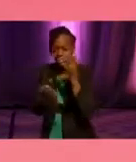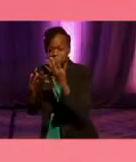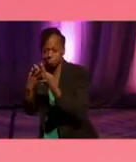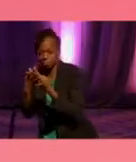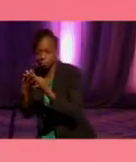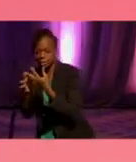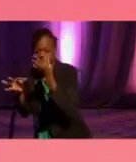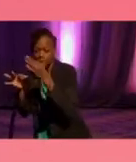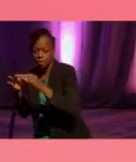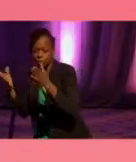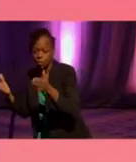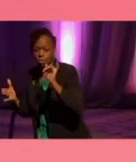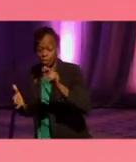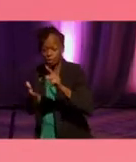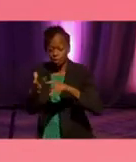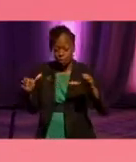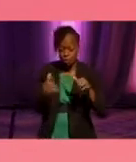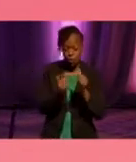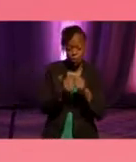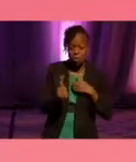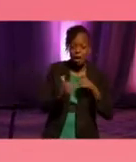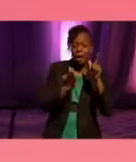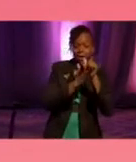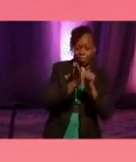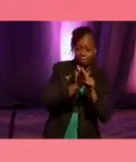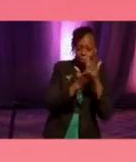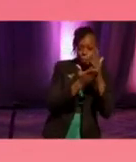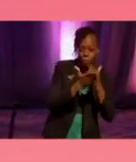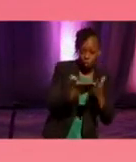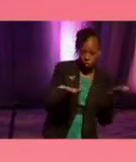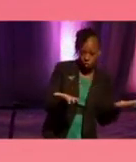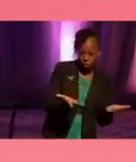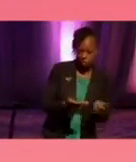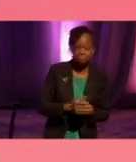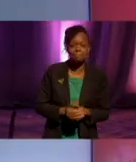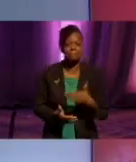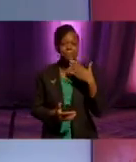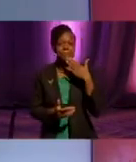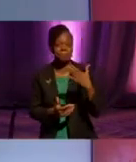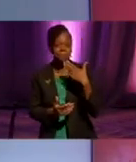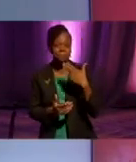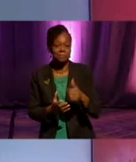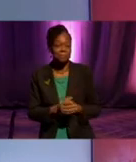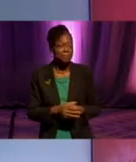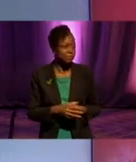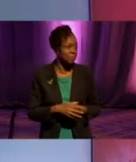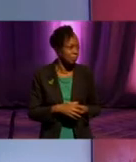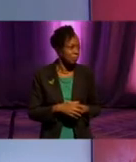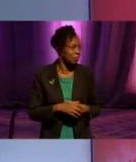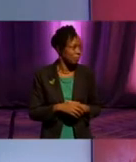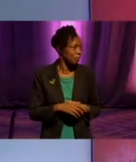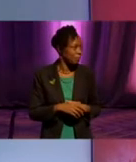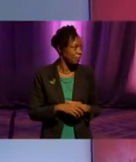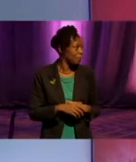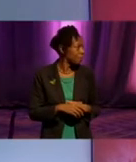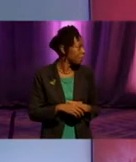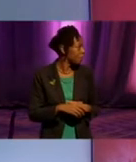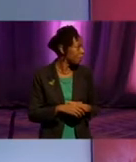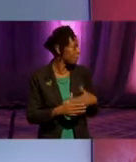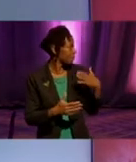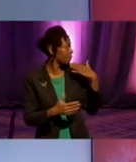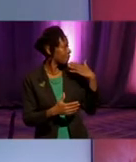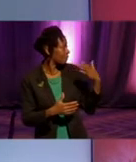that's what I'm doing with the legislation piece. Thank you. Thank you, Mayor Bowser. Thank you. Thank you. Thank